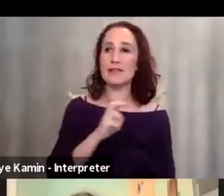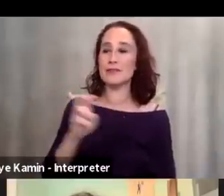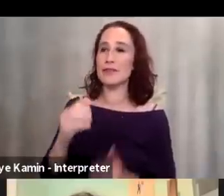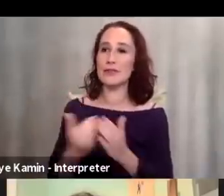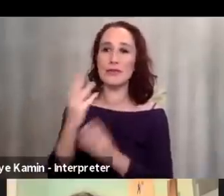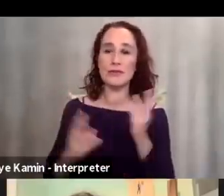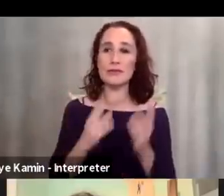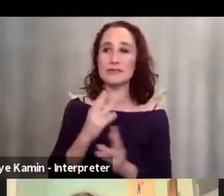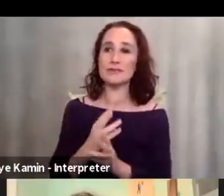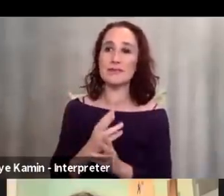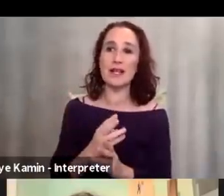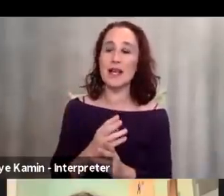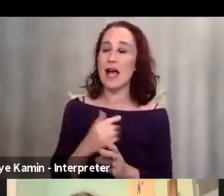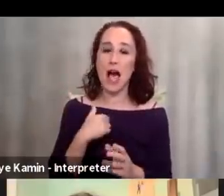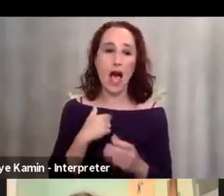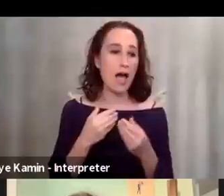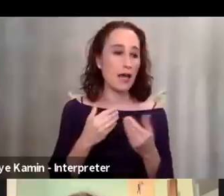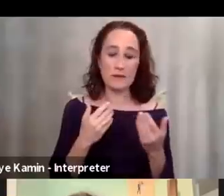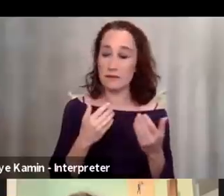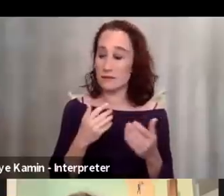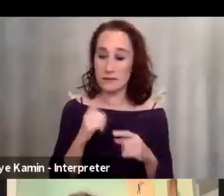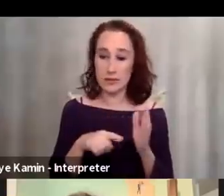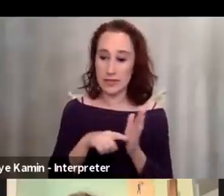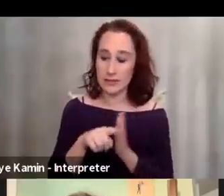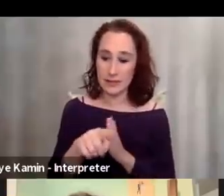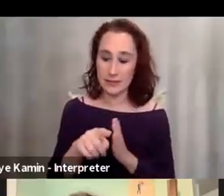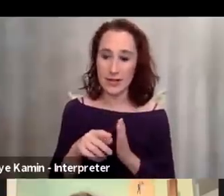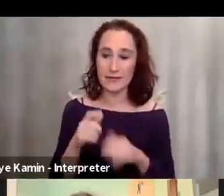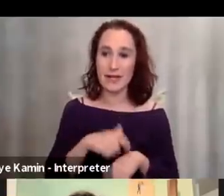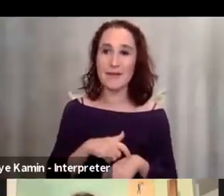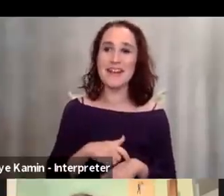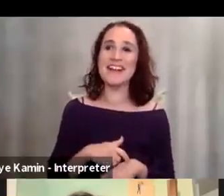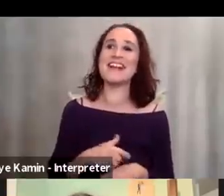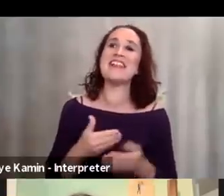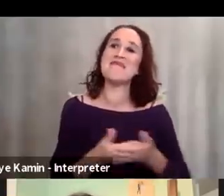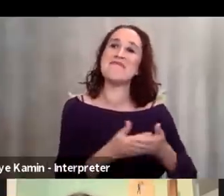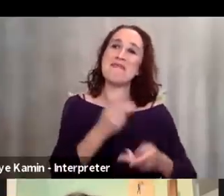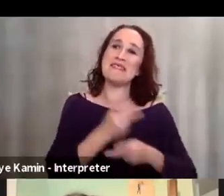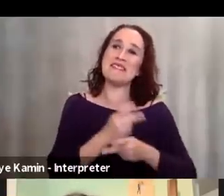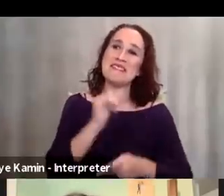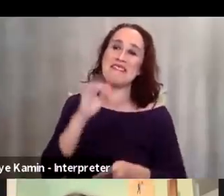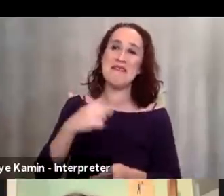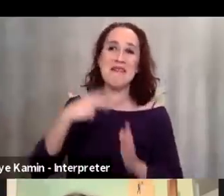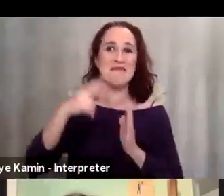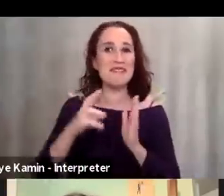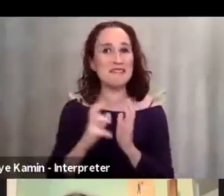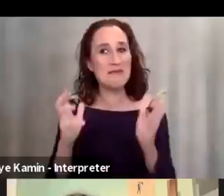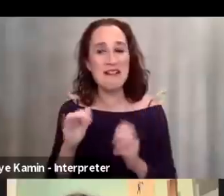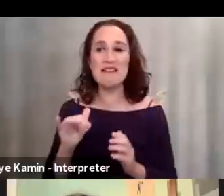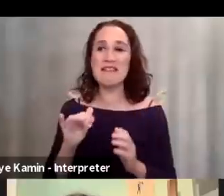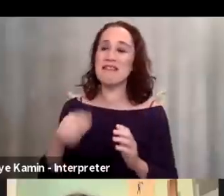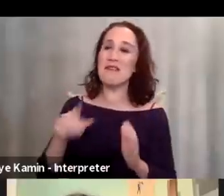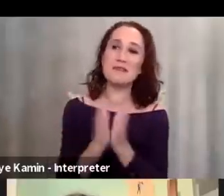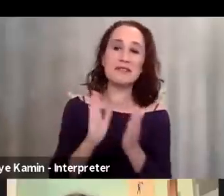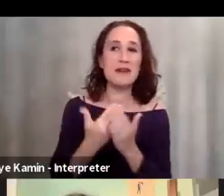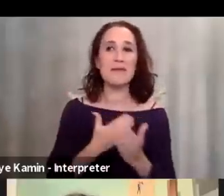of time while I was reading it. And also The Babysitter's Club. I loved it so much. Those books came into my life at a